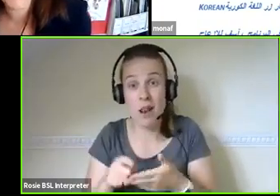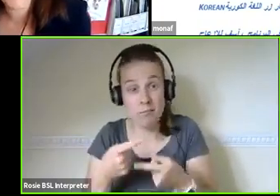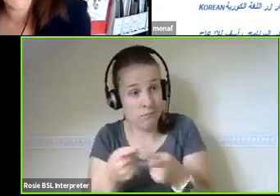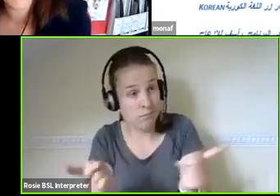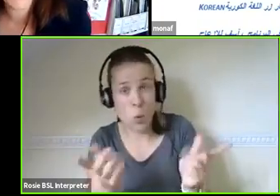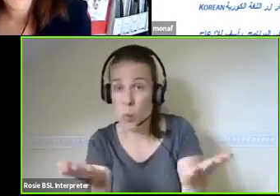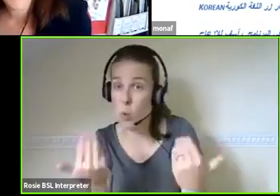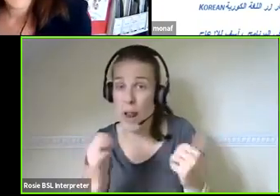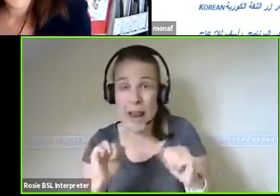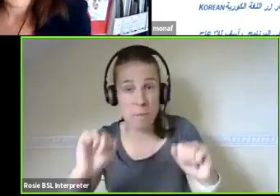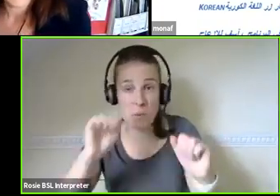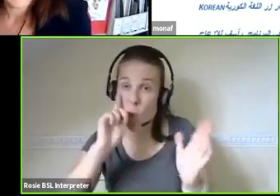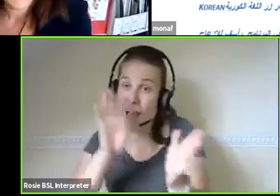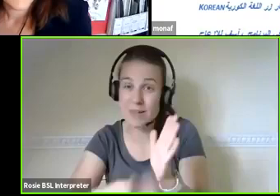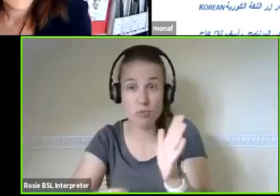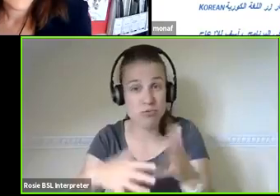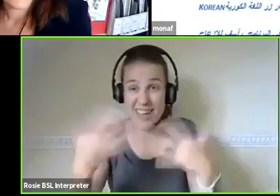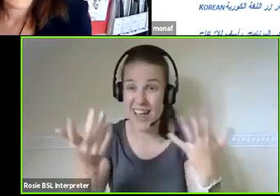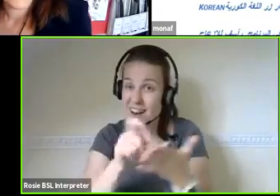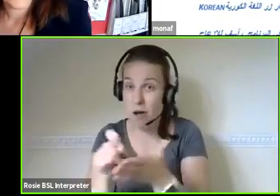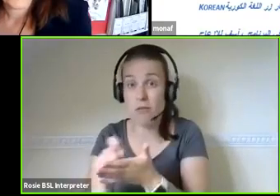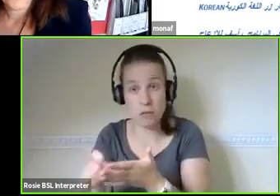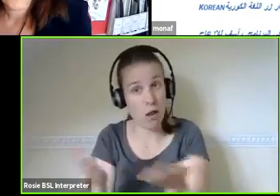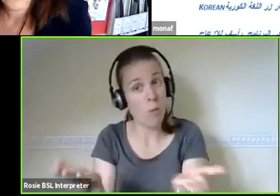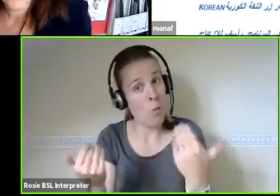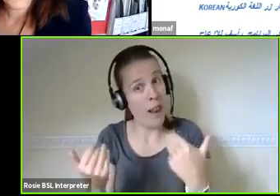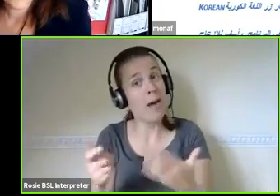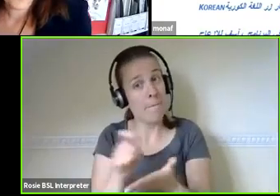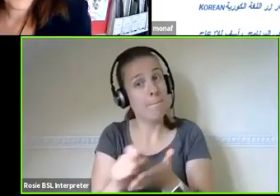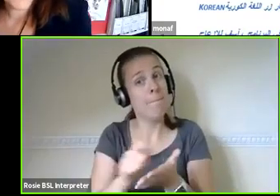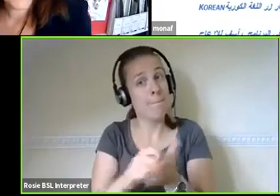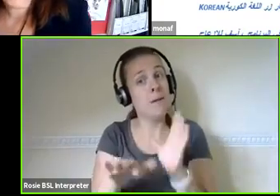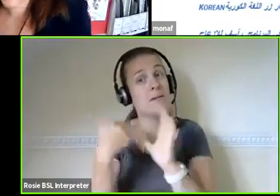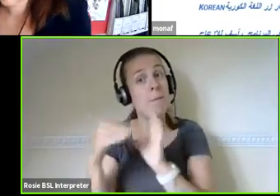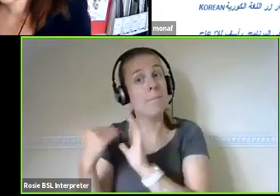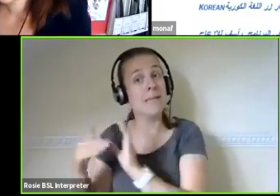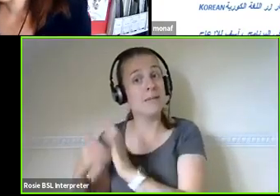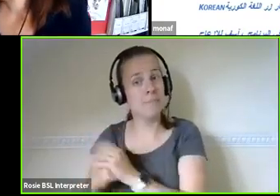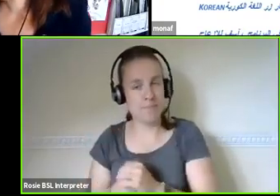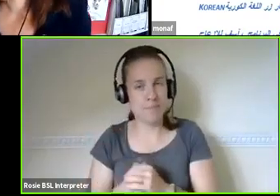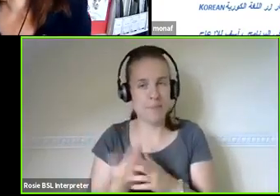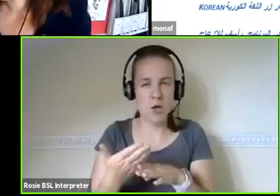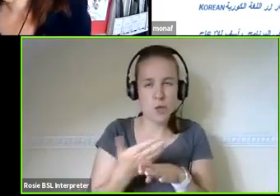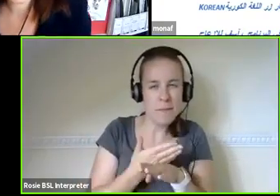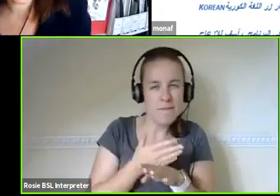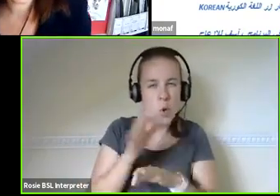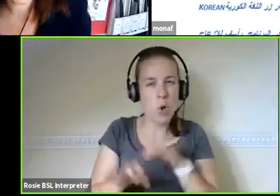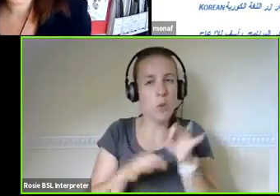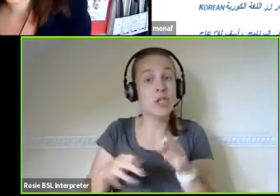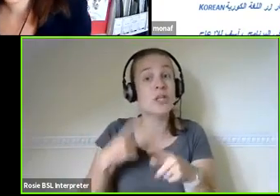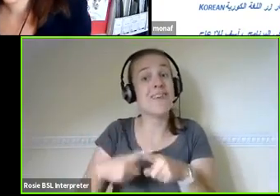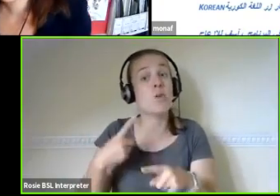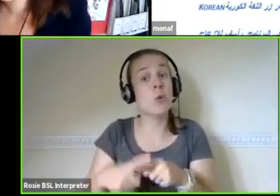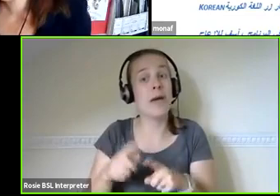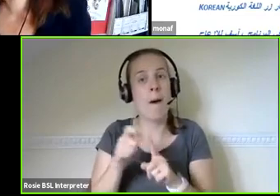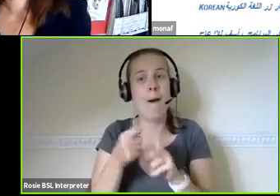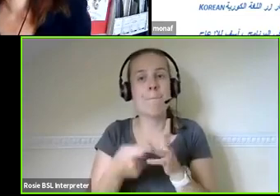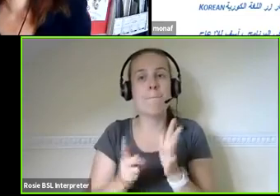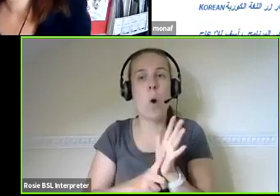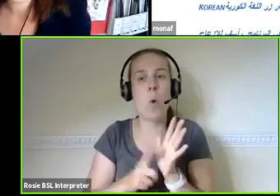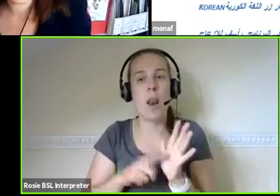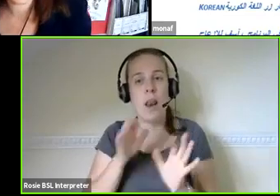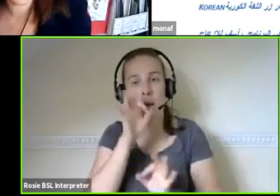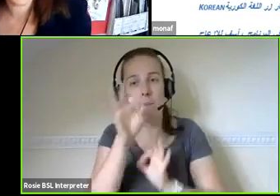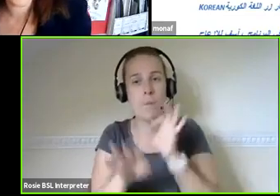your experiences. Now, before we go to the questions, we've got a quick poll for you, which I think hopefully